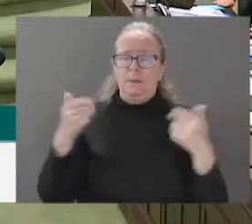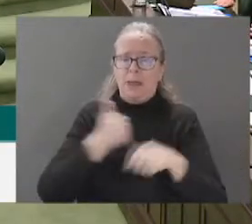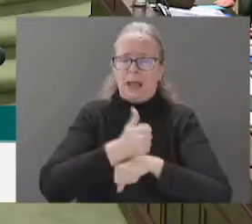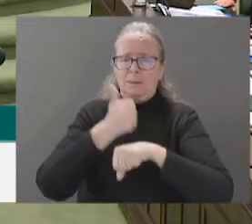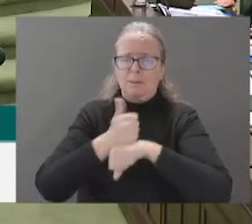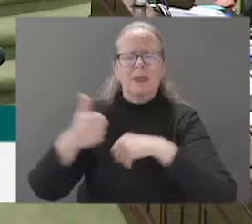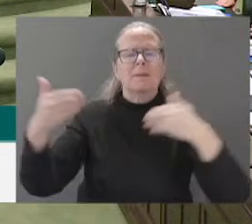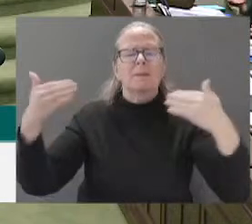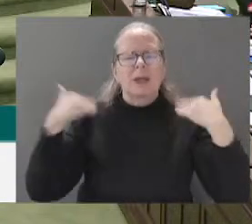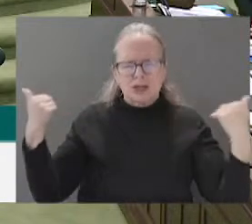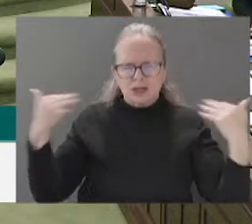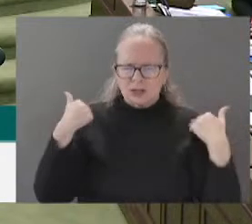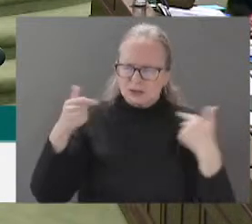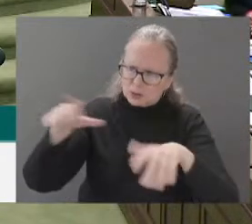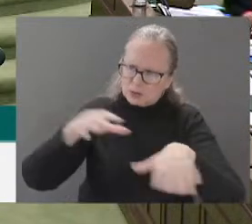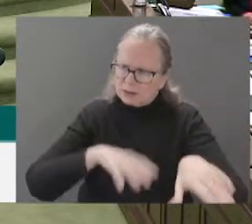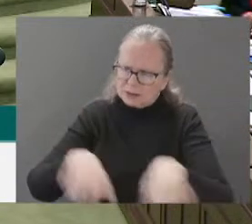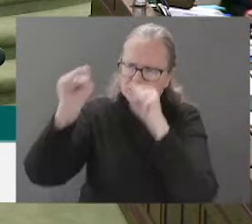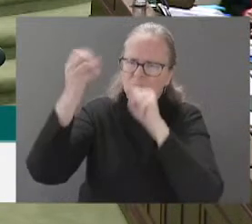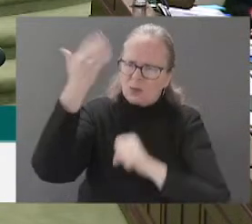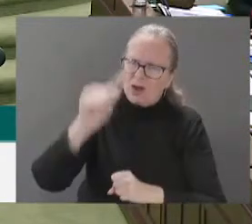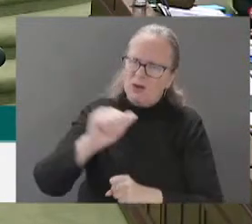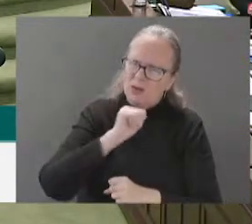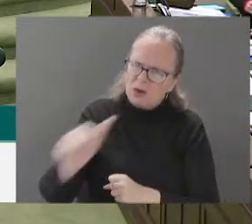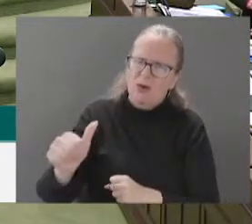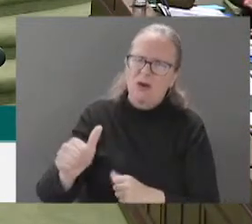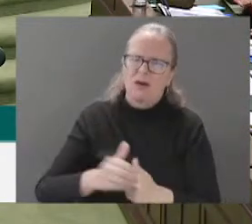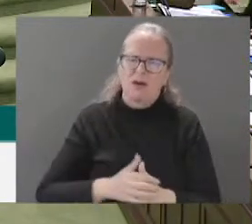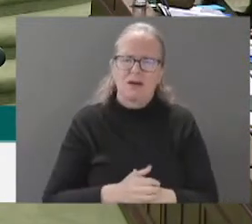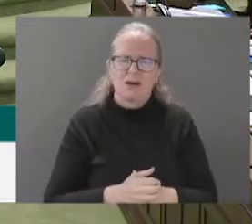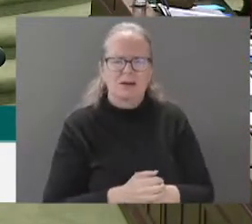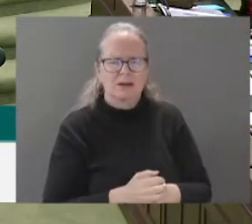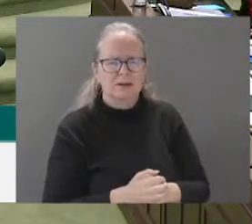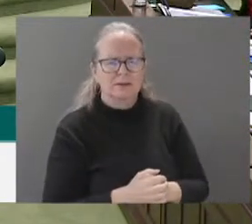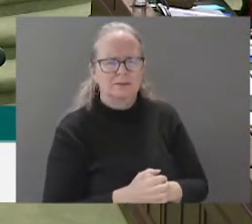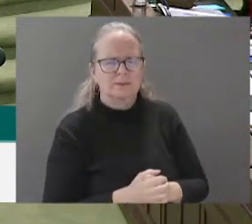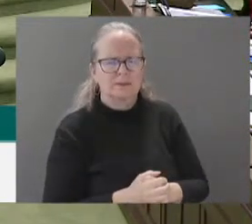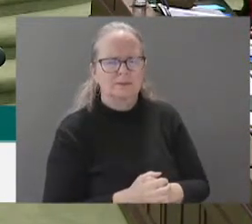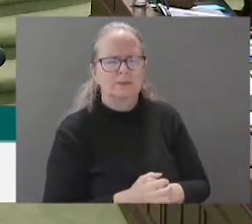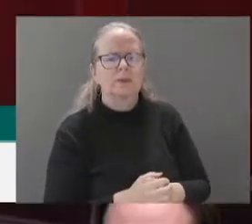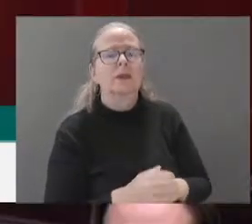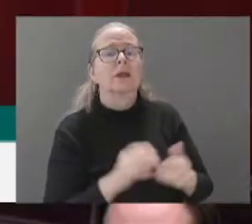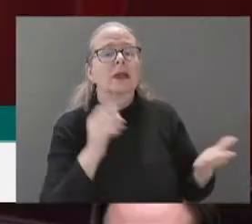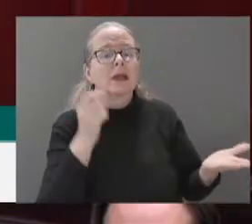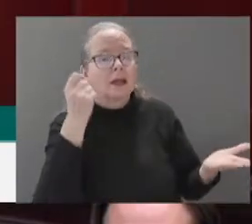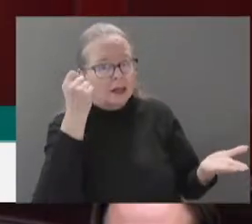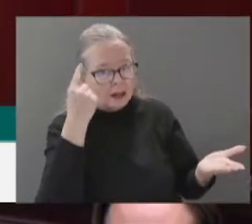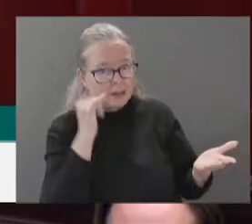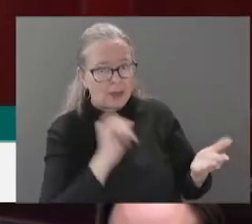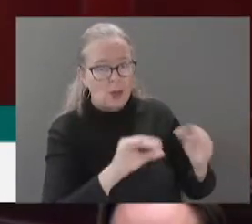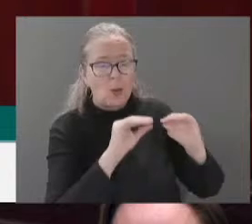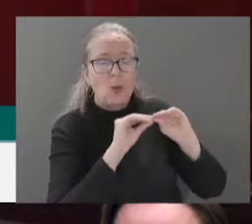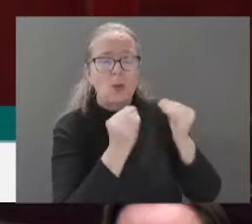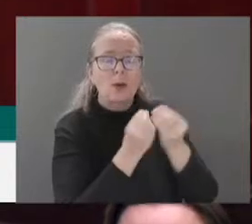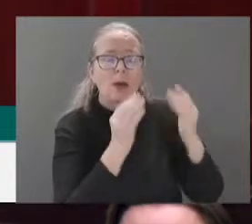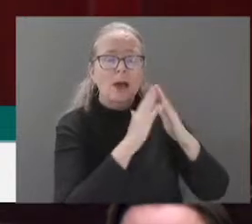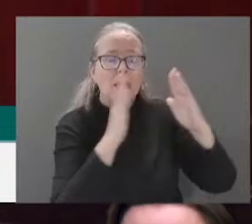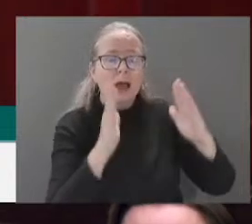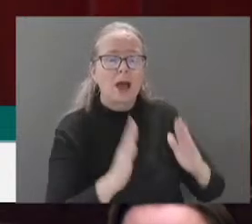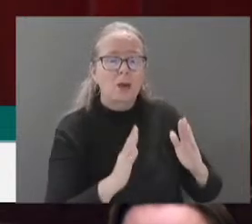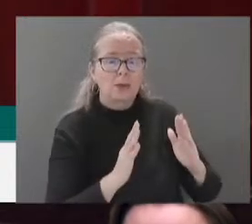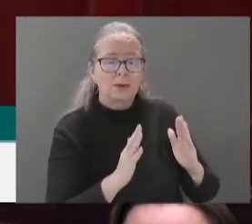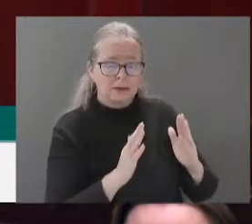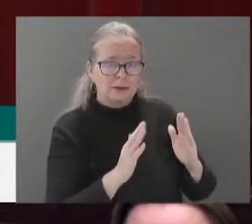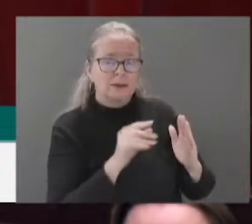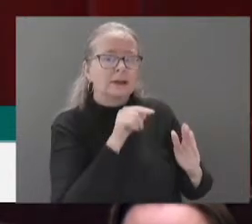Services Mr Speaker this was a housing provider not associated with the Department of Health or the department of seniors community and Social Services Mr Speaker the